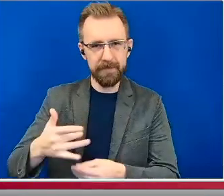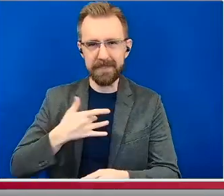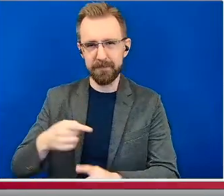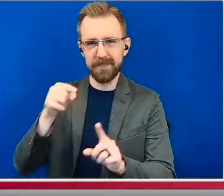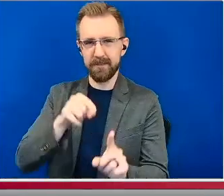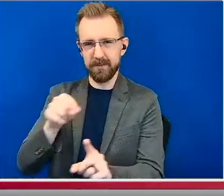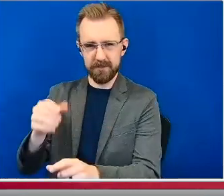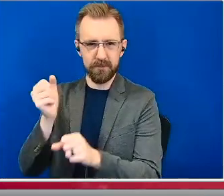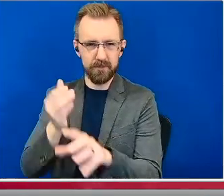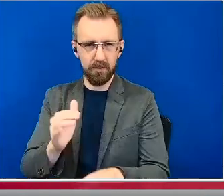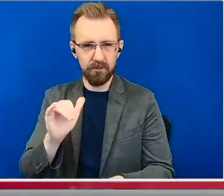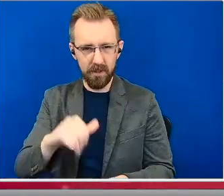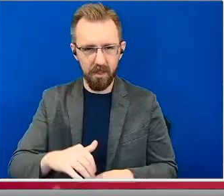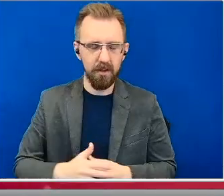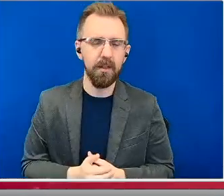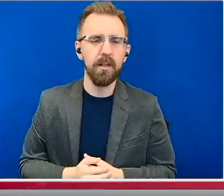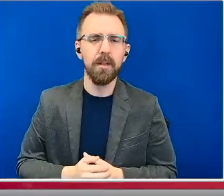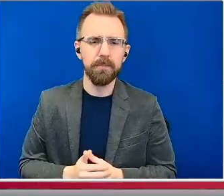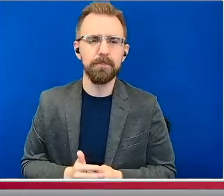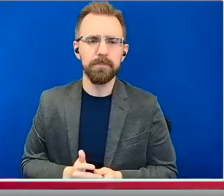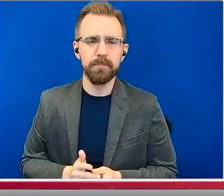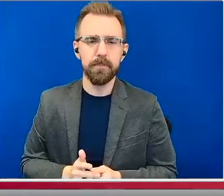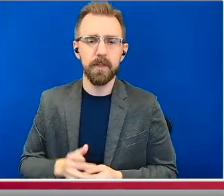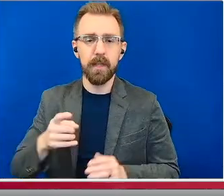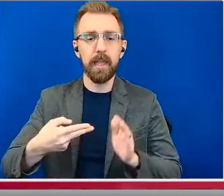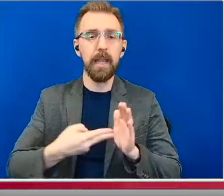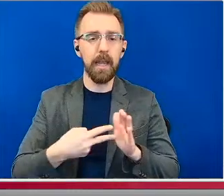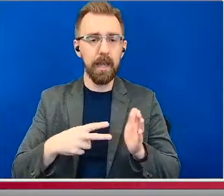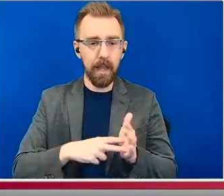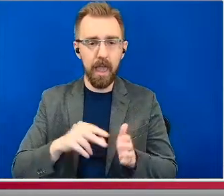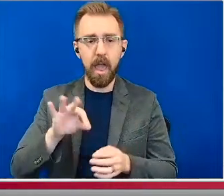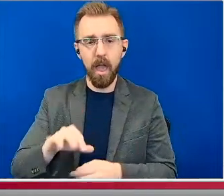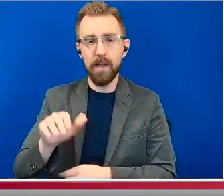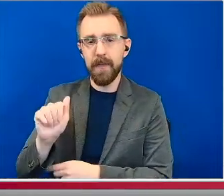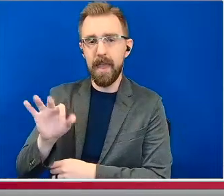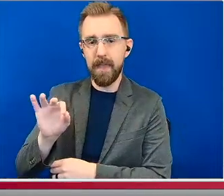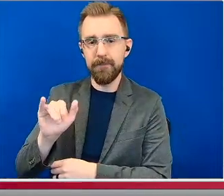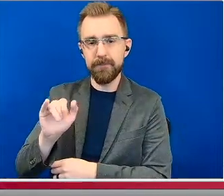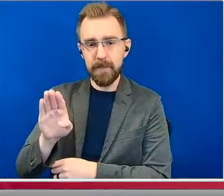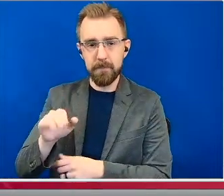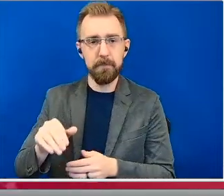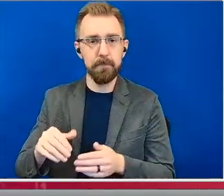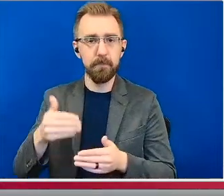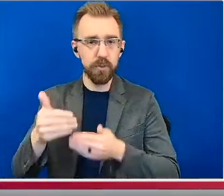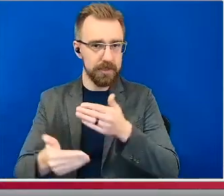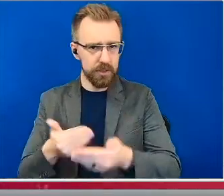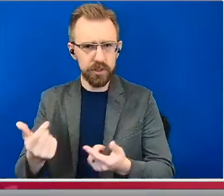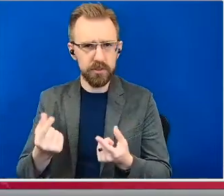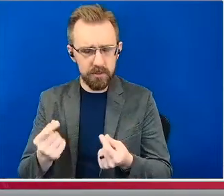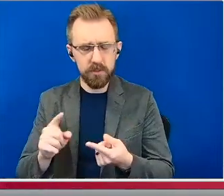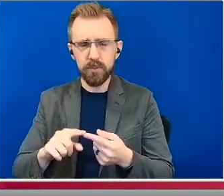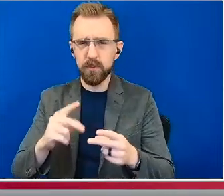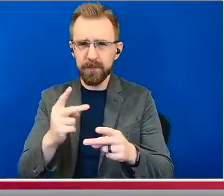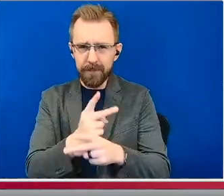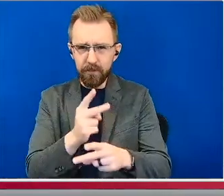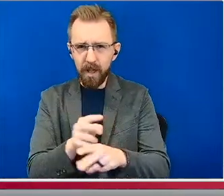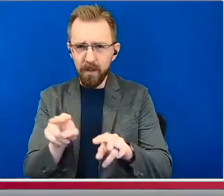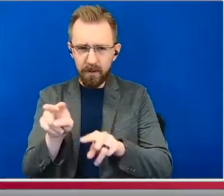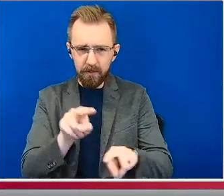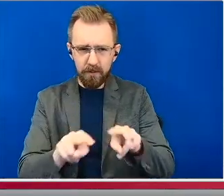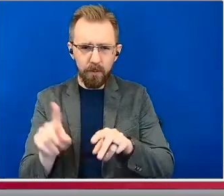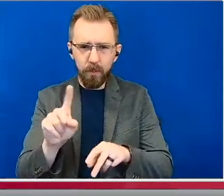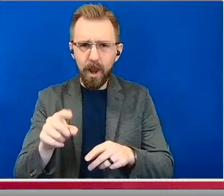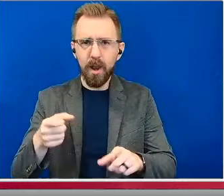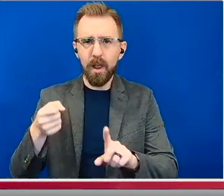So the intent of atrial fibrillation procedures is to figure out where these impulses are coming